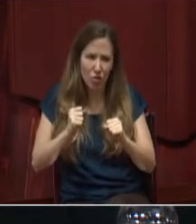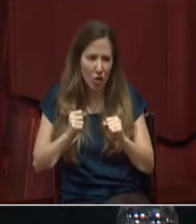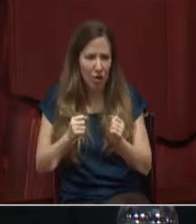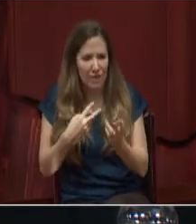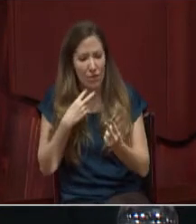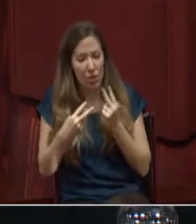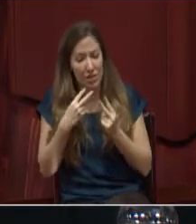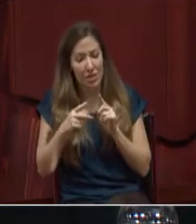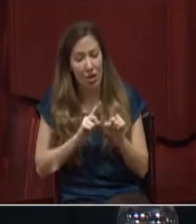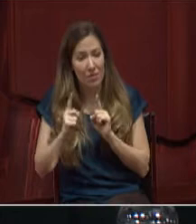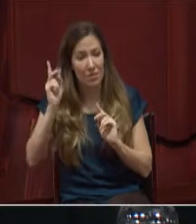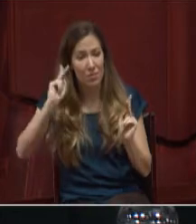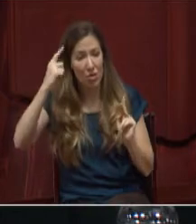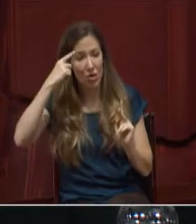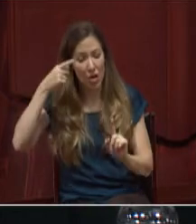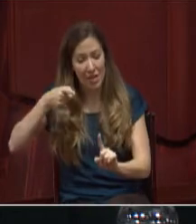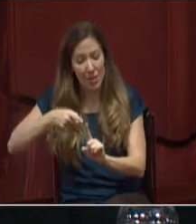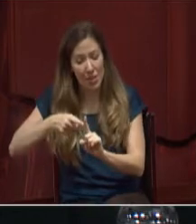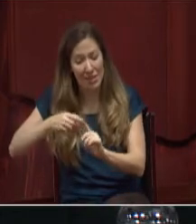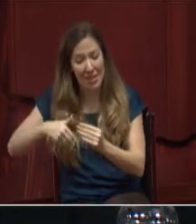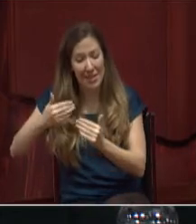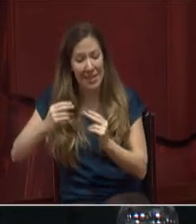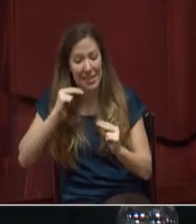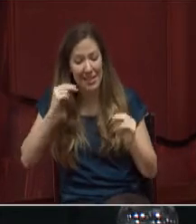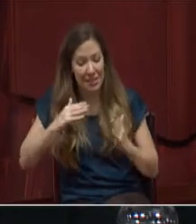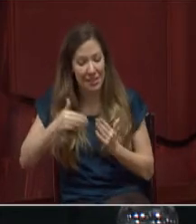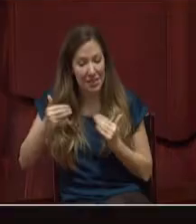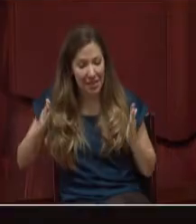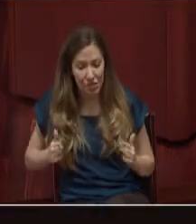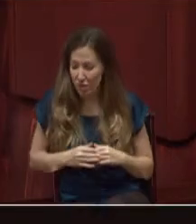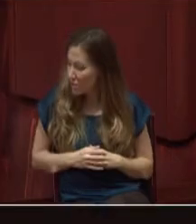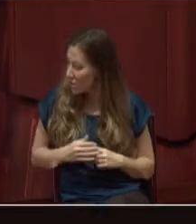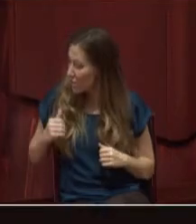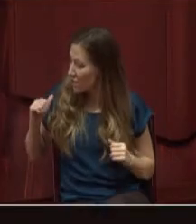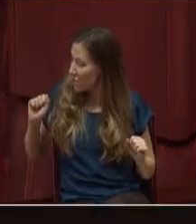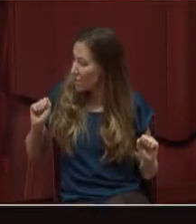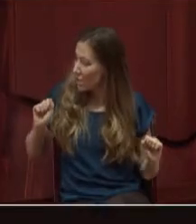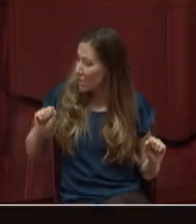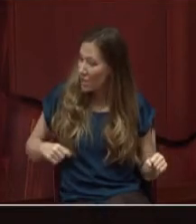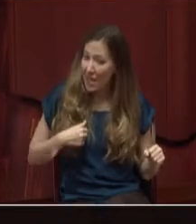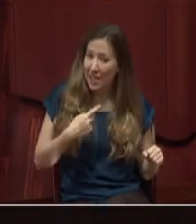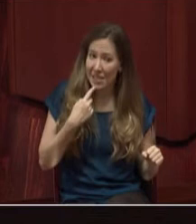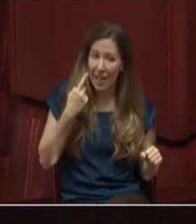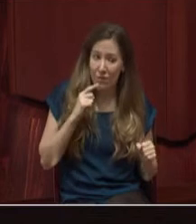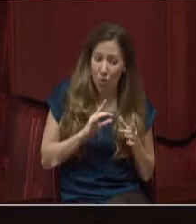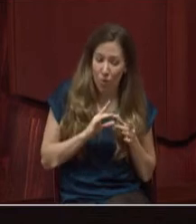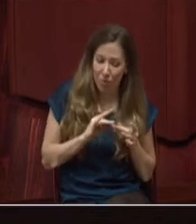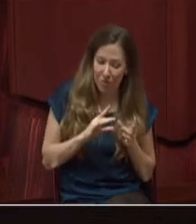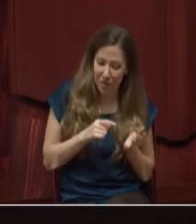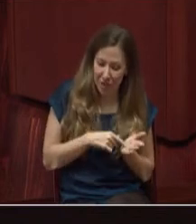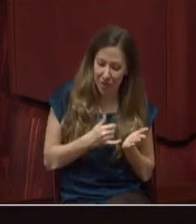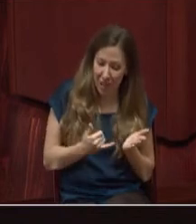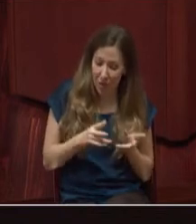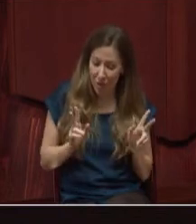be Nixon's prospective successor. Mm-hmm. Can I just say for the record, the person that everybody seems to be referring to